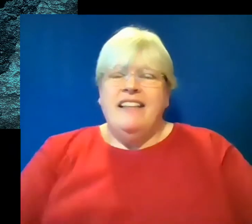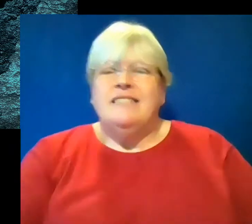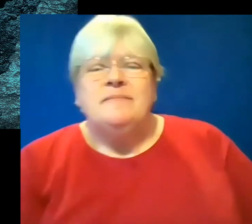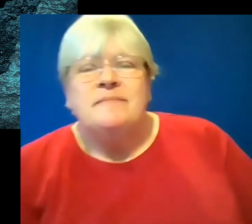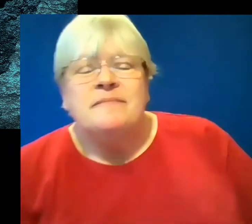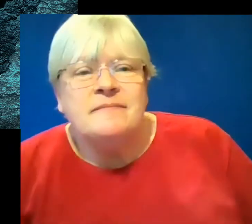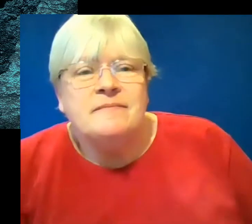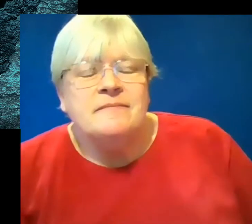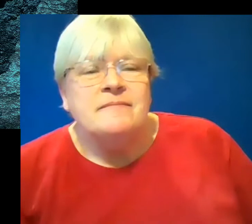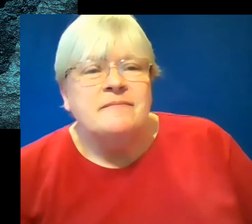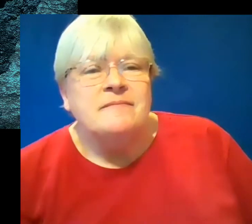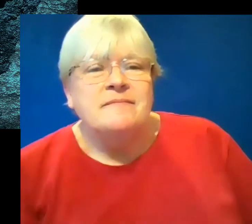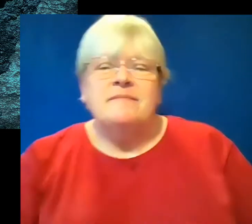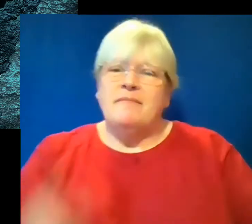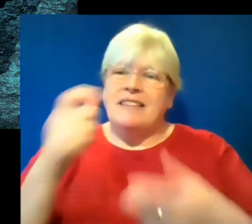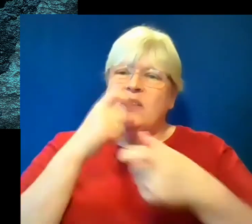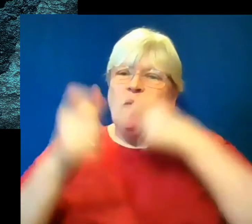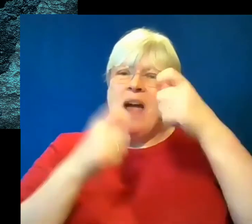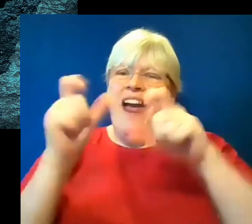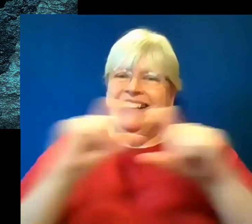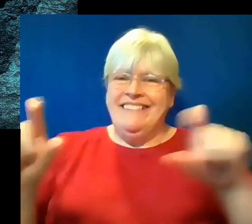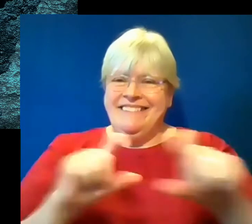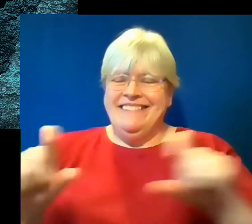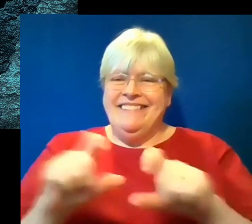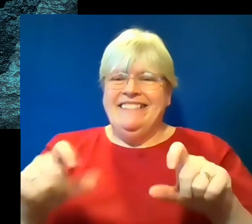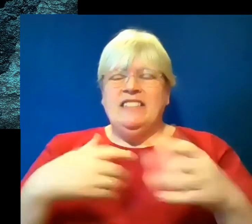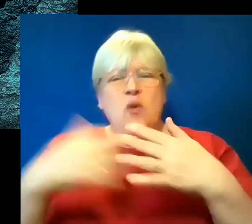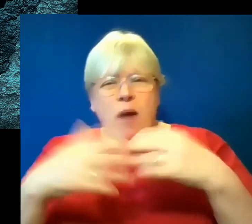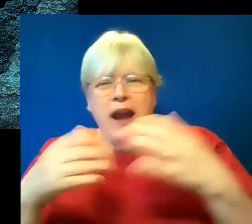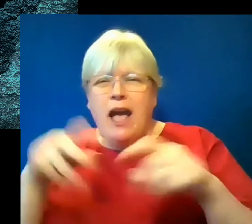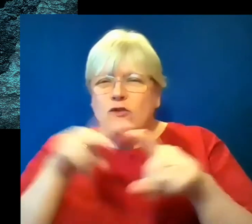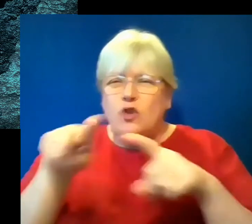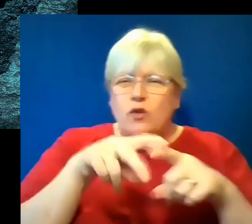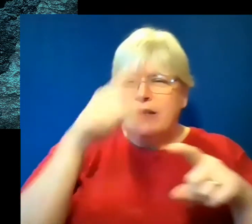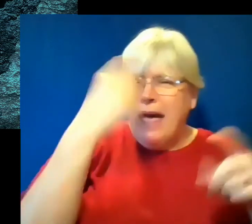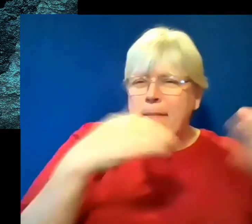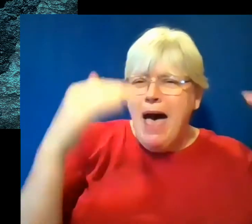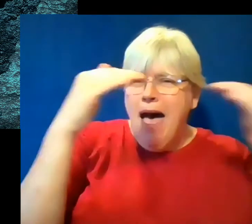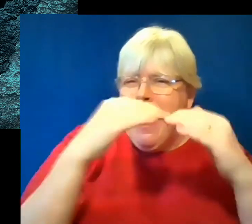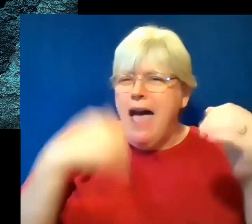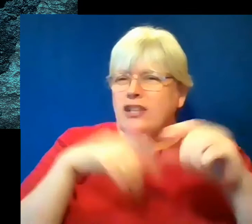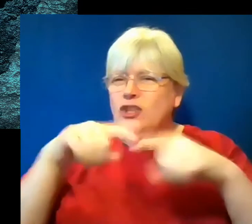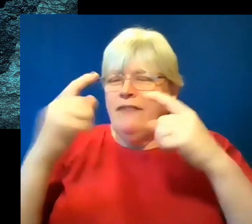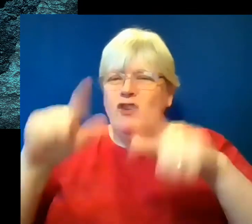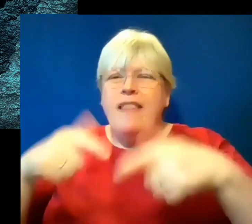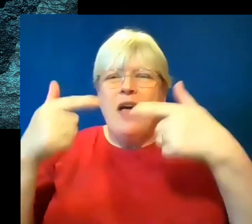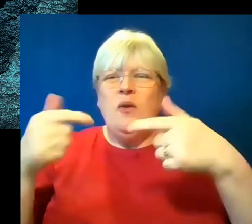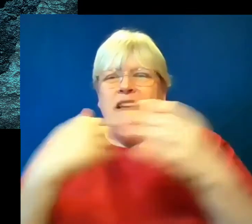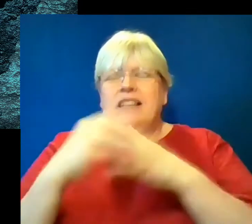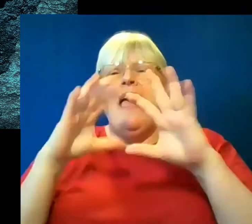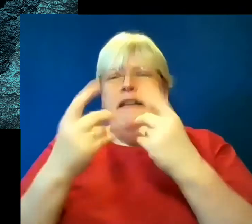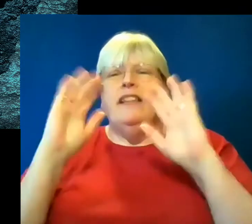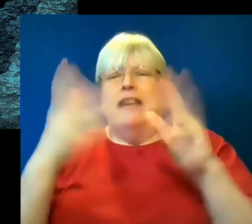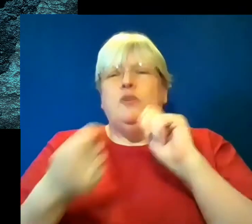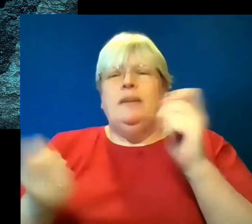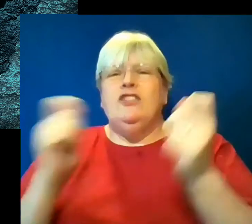word in a row. It's working out which jokes will work and which jokes might not work. And, the whole texture has to be summoned